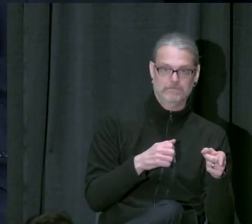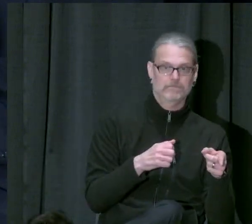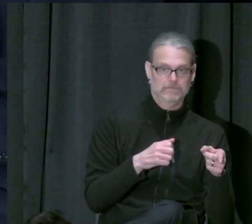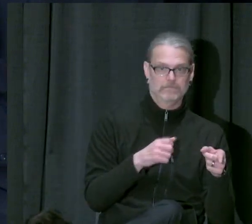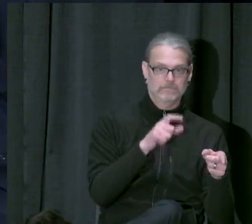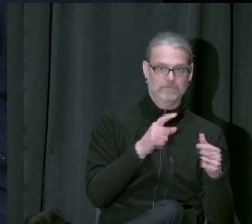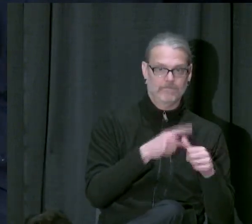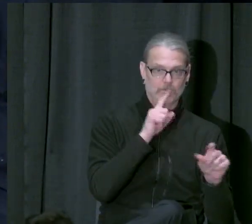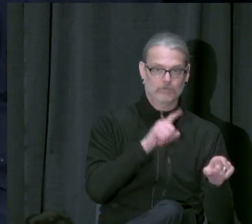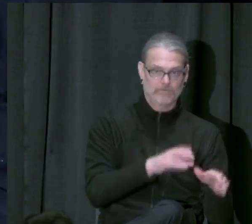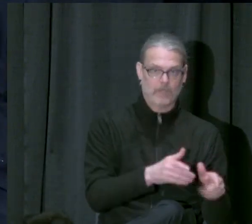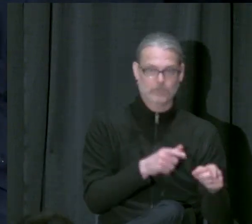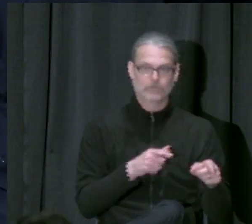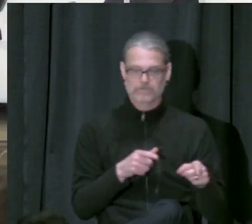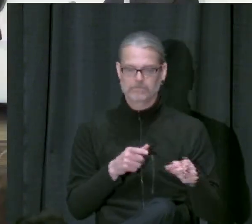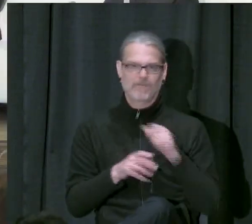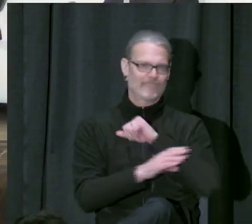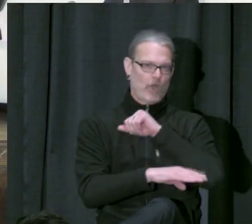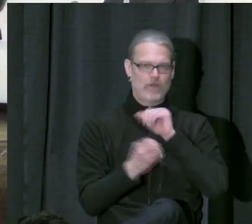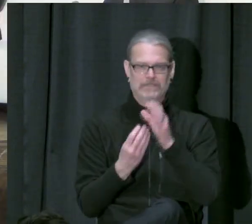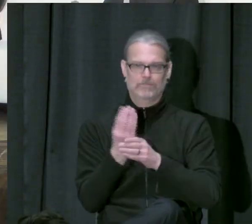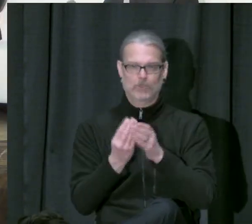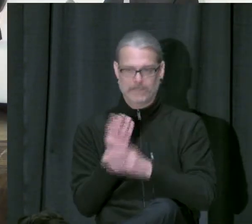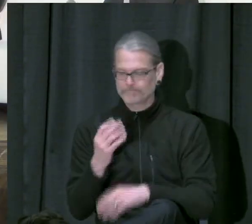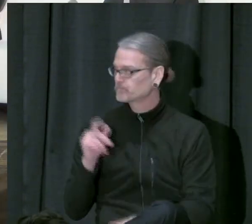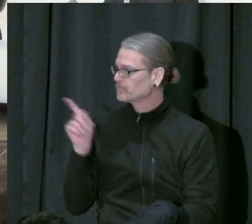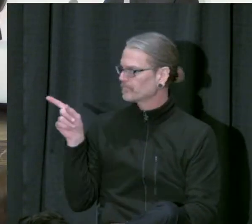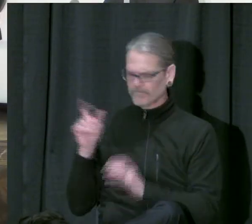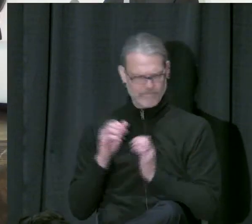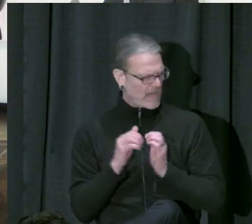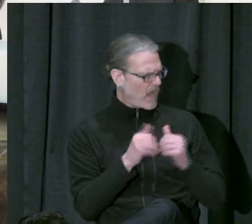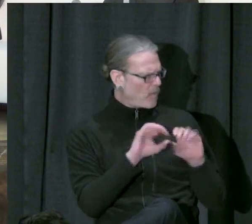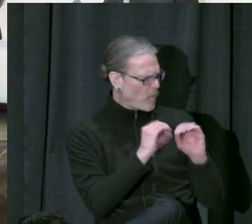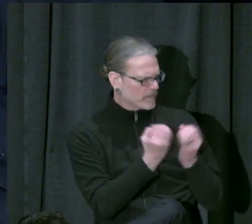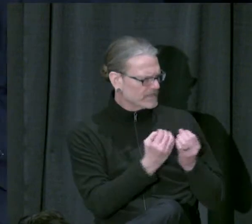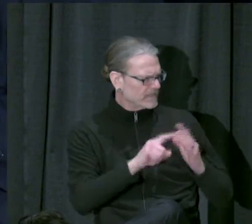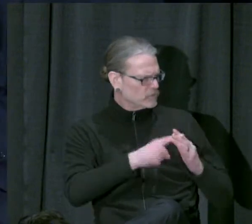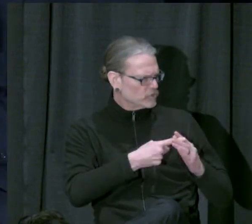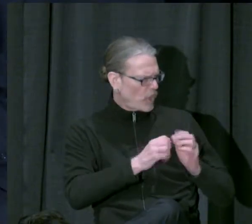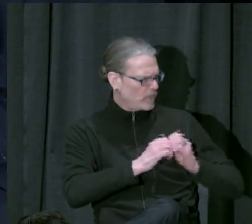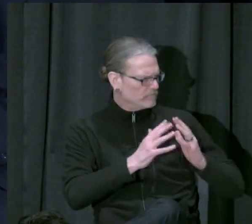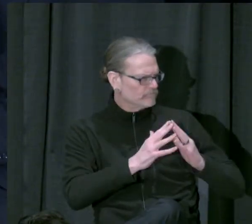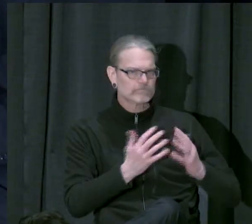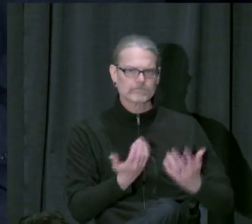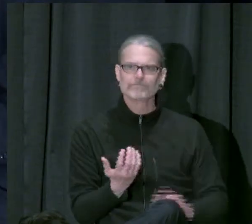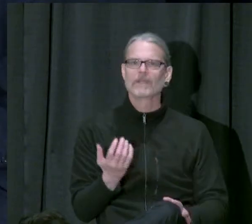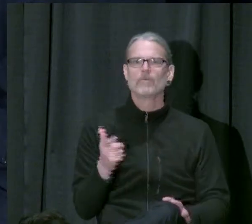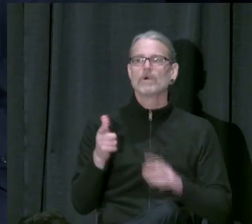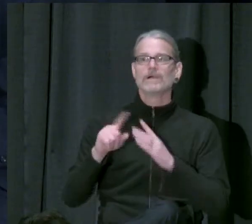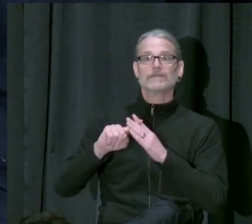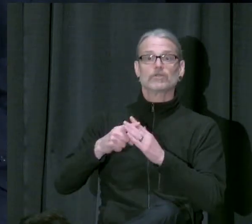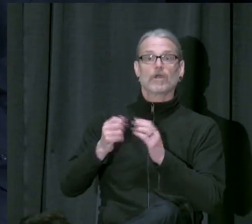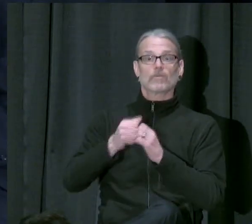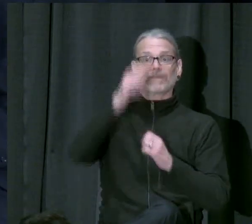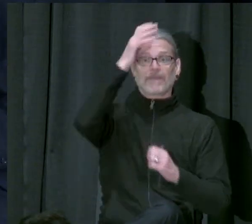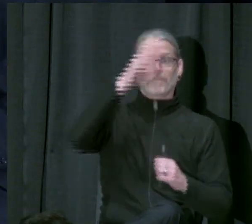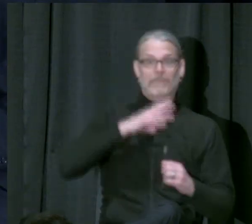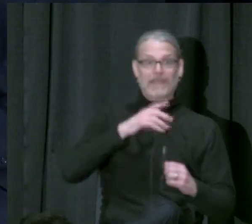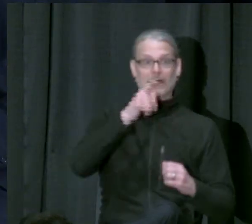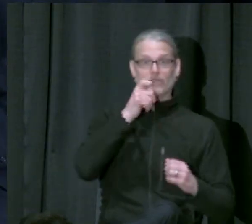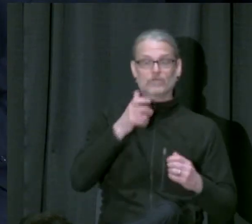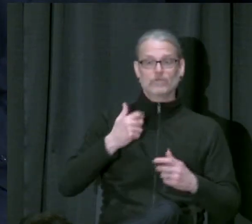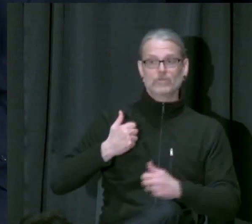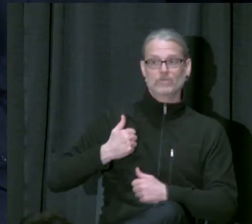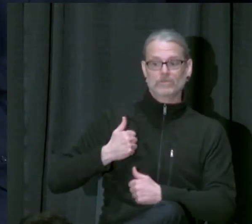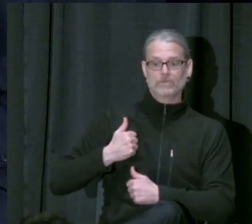fall through spring semester. And how did the organization get started? It started with a gentleman who served